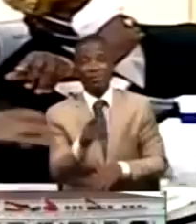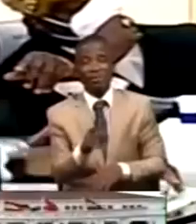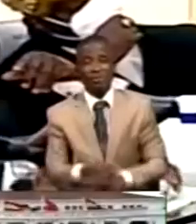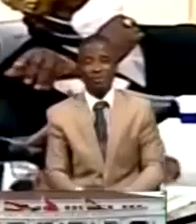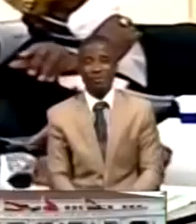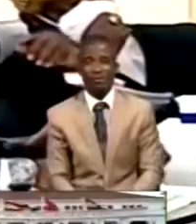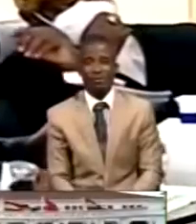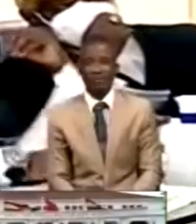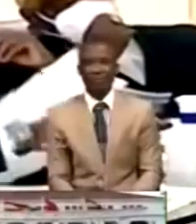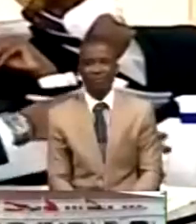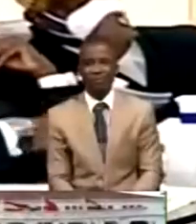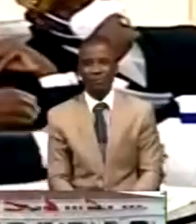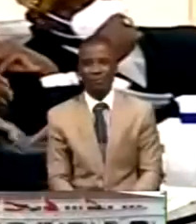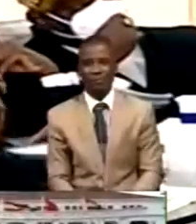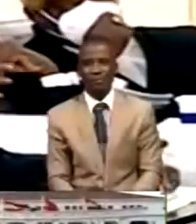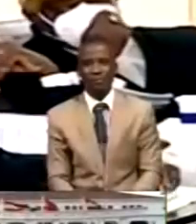let me just go for it.